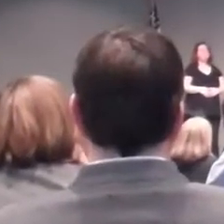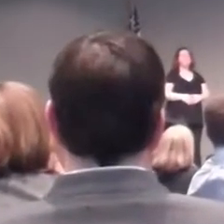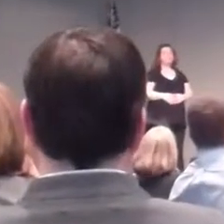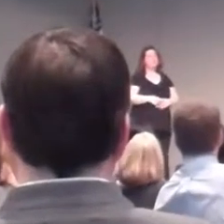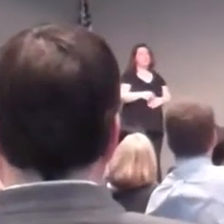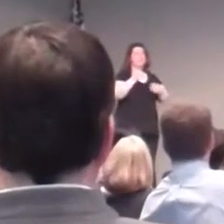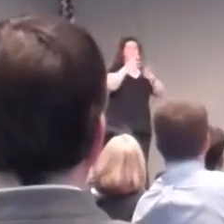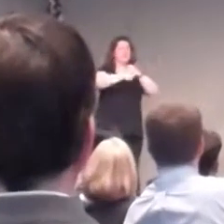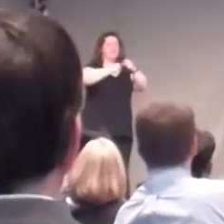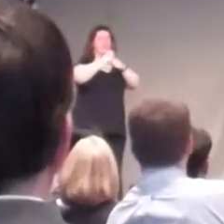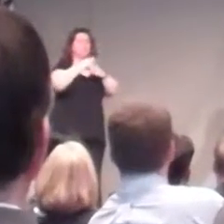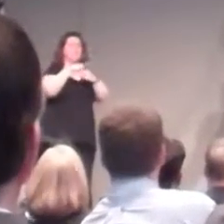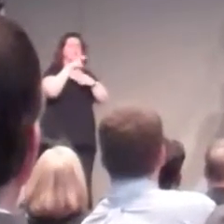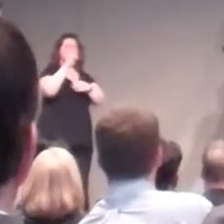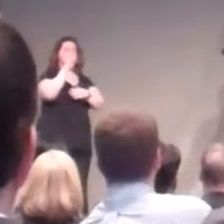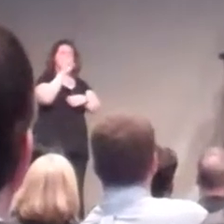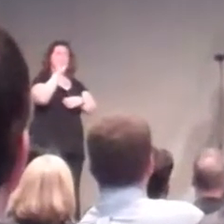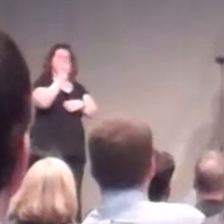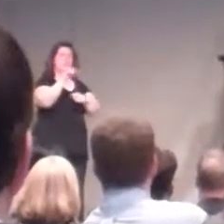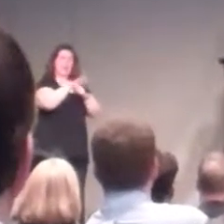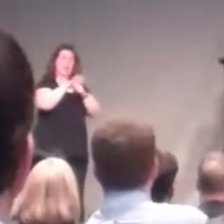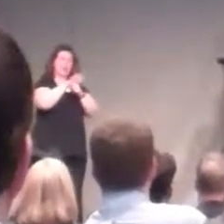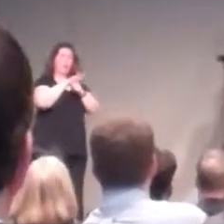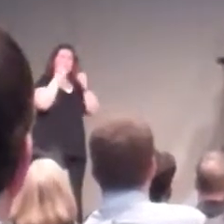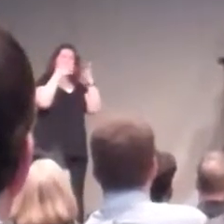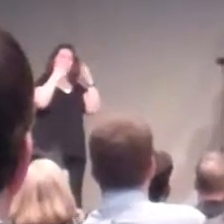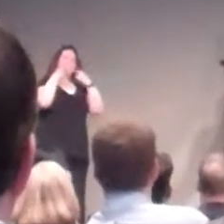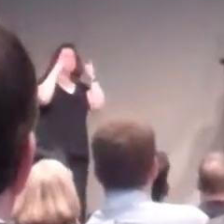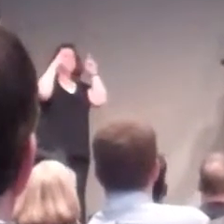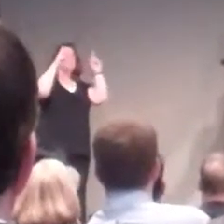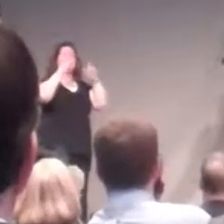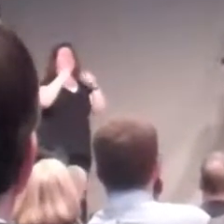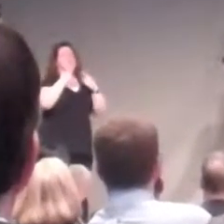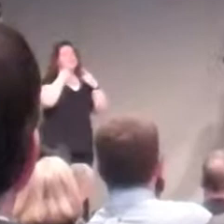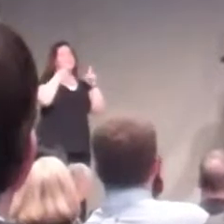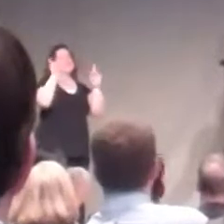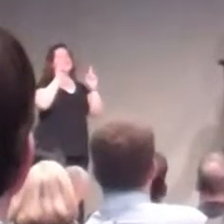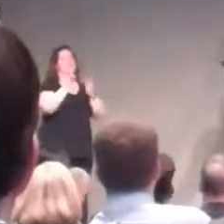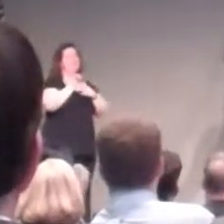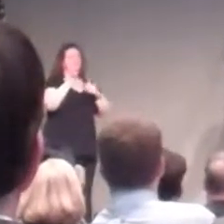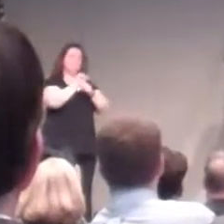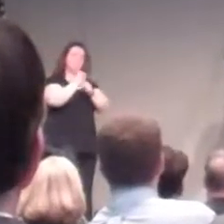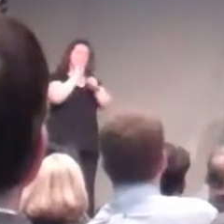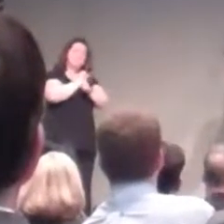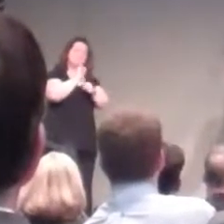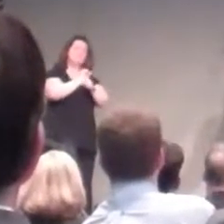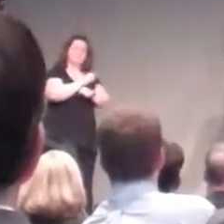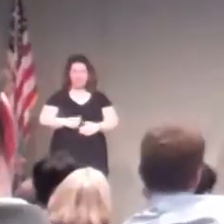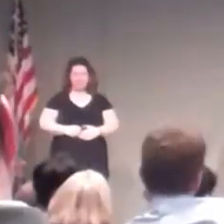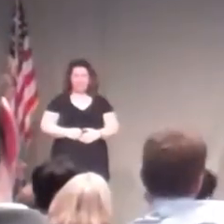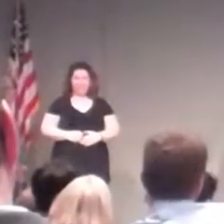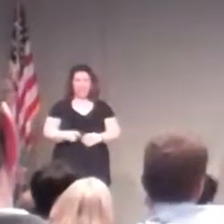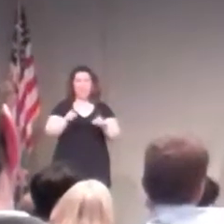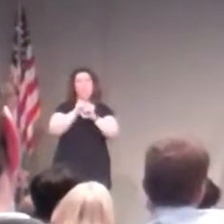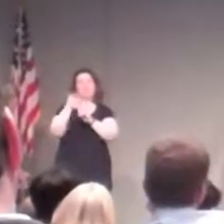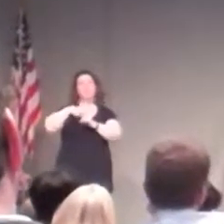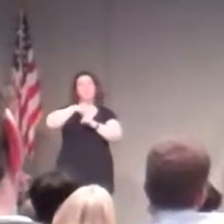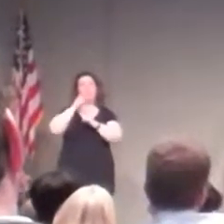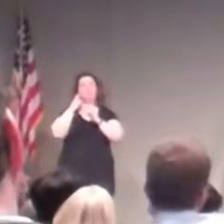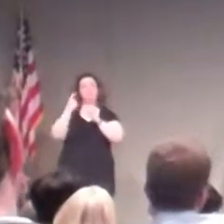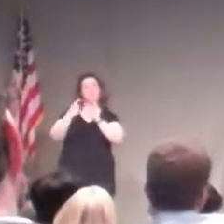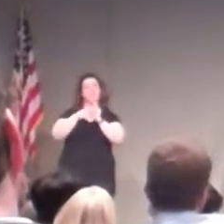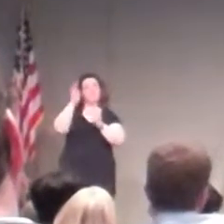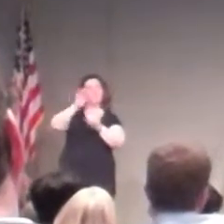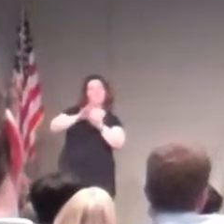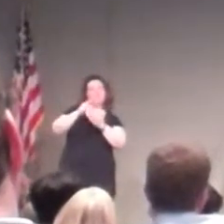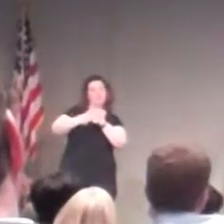2012 was a year of many accomplishments and successes that resulted from the hard work of so many. Reducing the cost